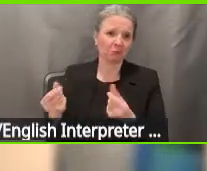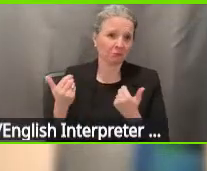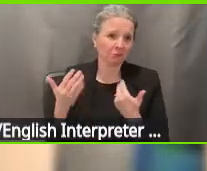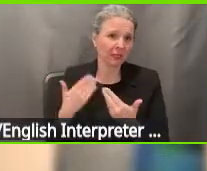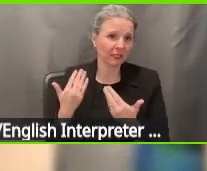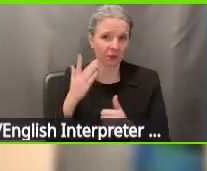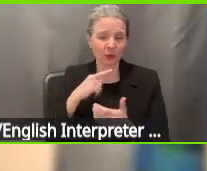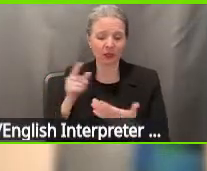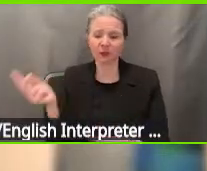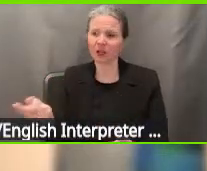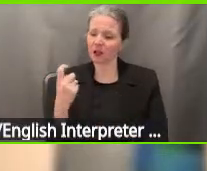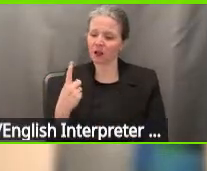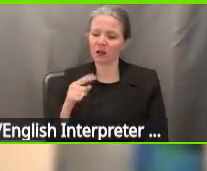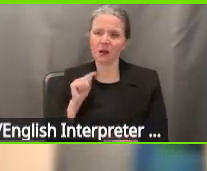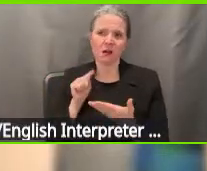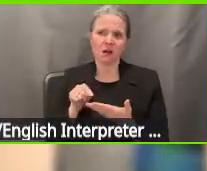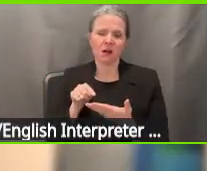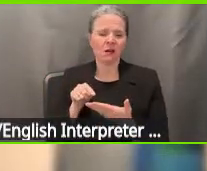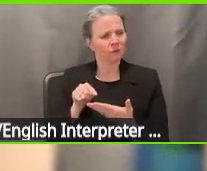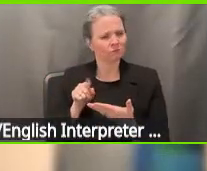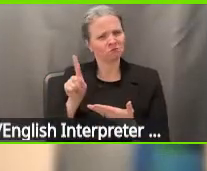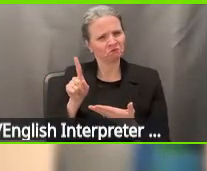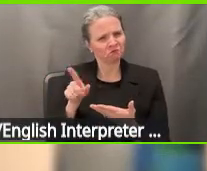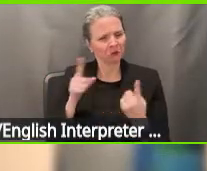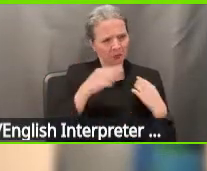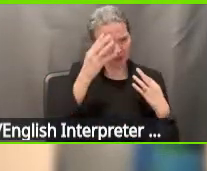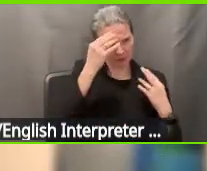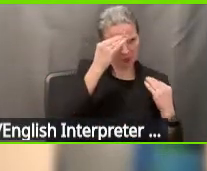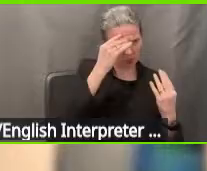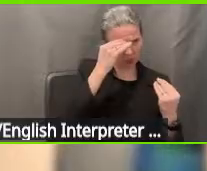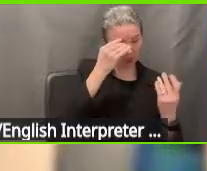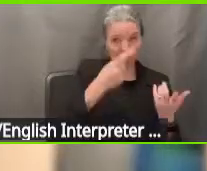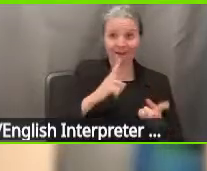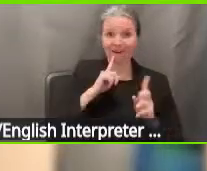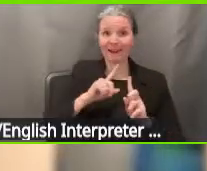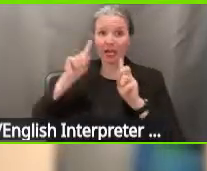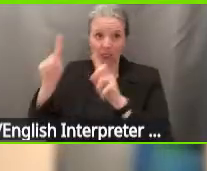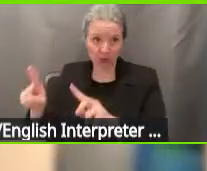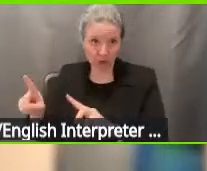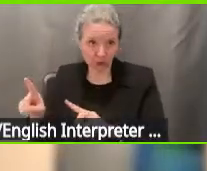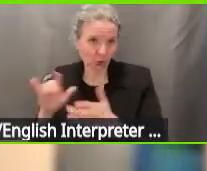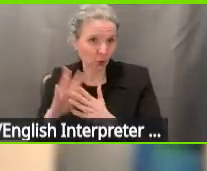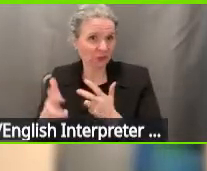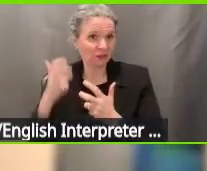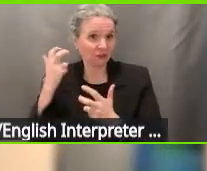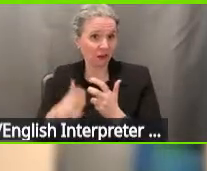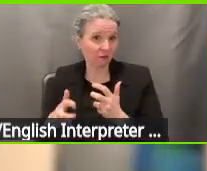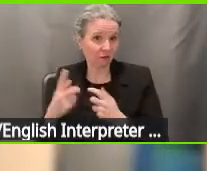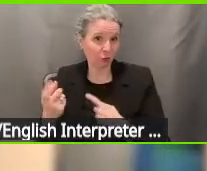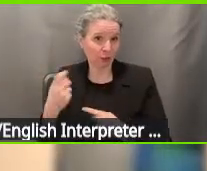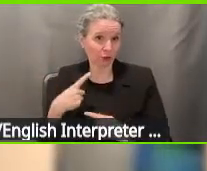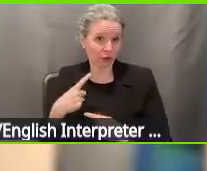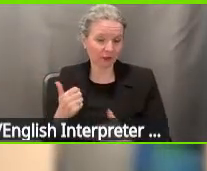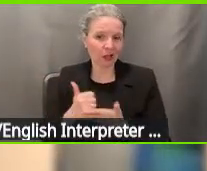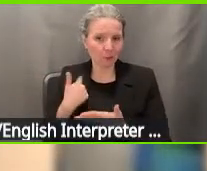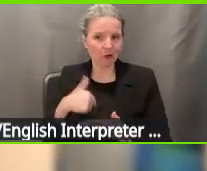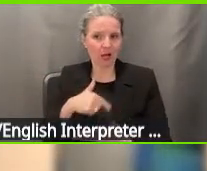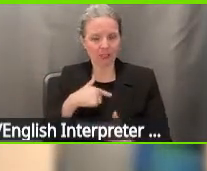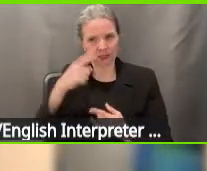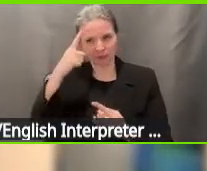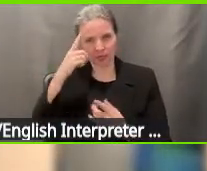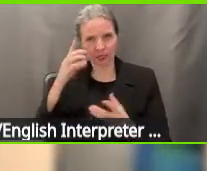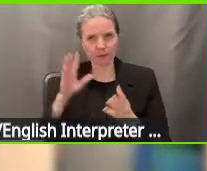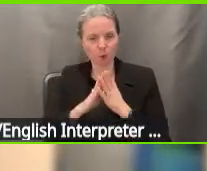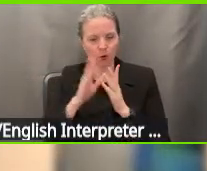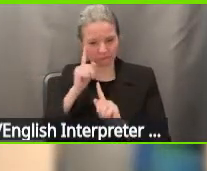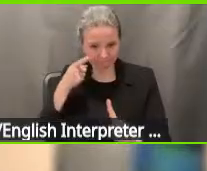we had to go back and think about it and bring back answers. It's those tough questions that helped us think more